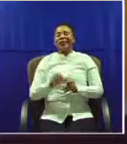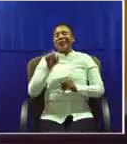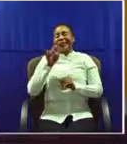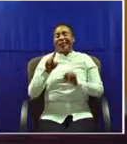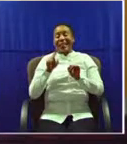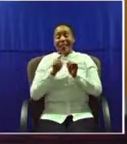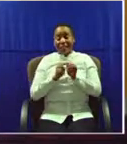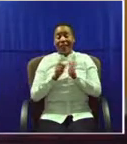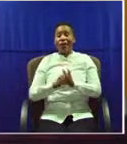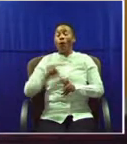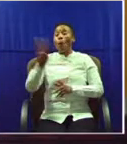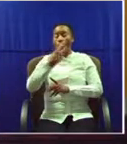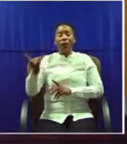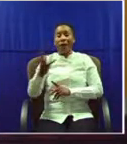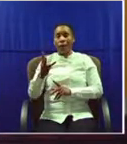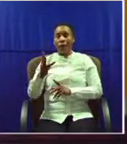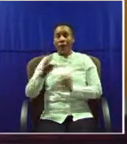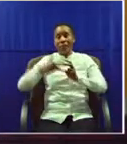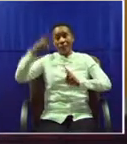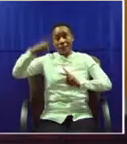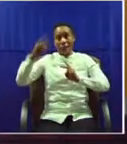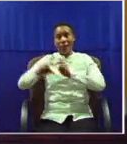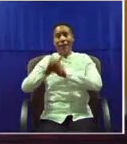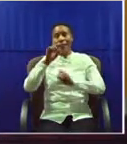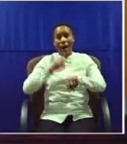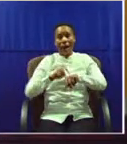I am now giving you a warning for the second time,